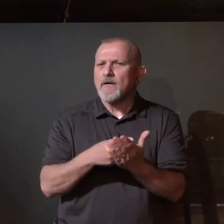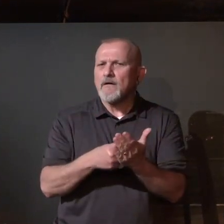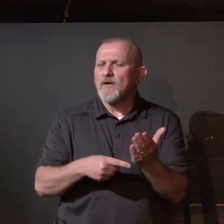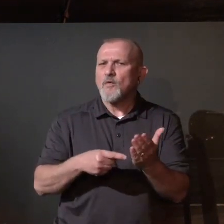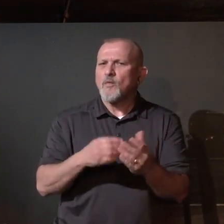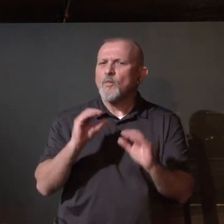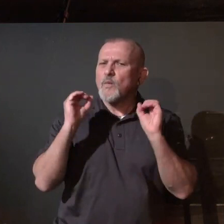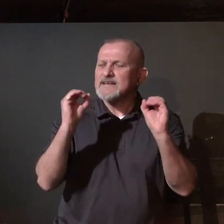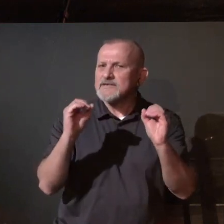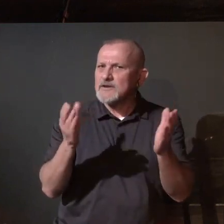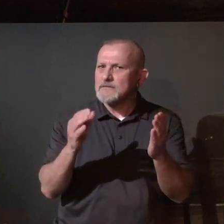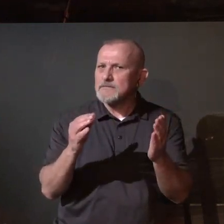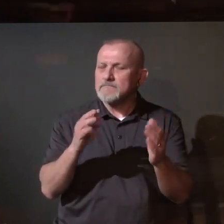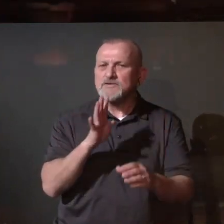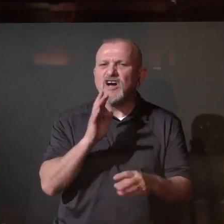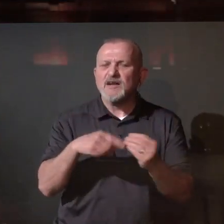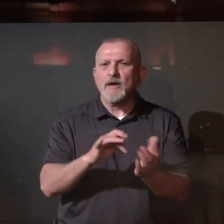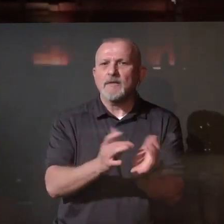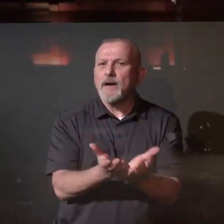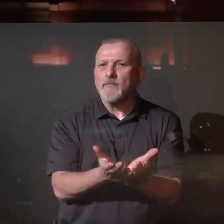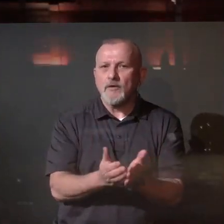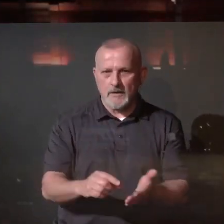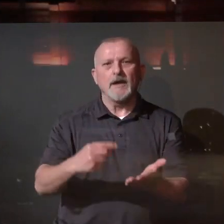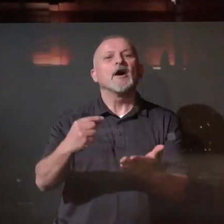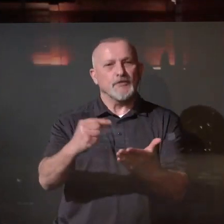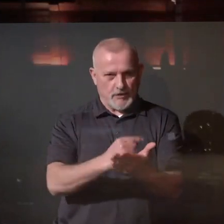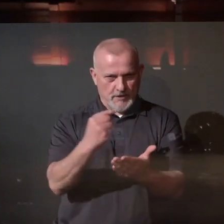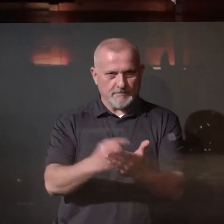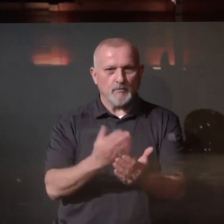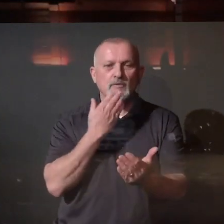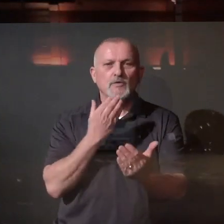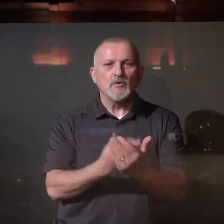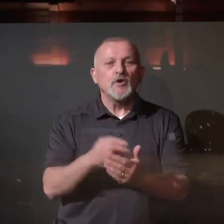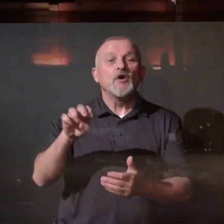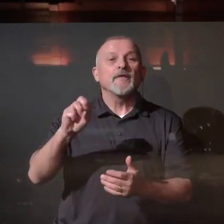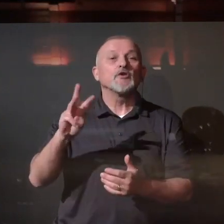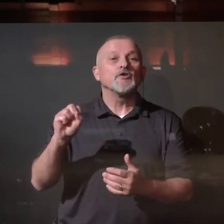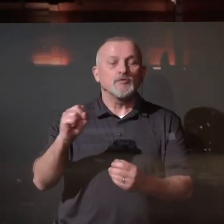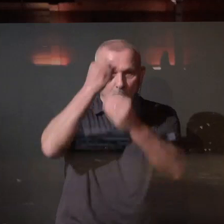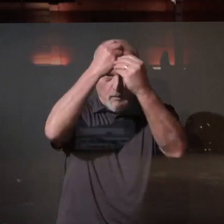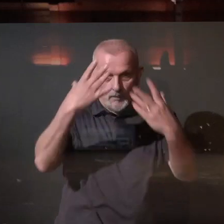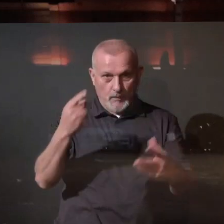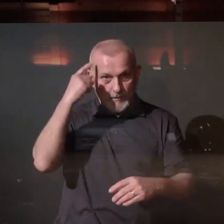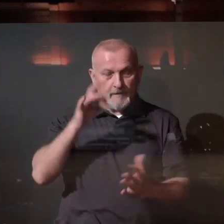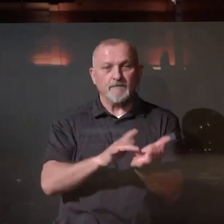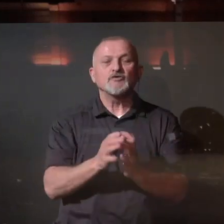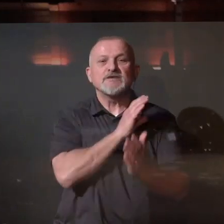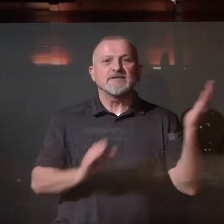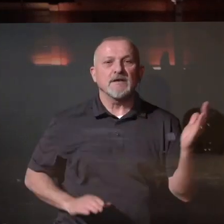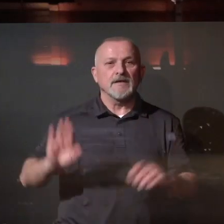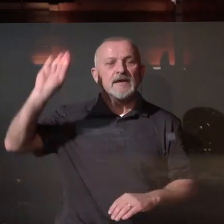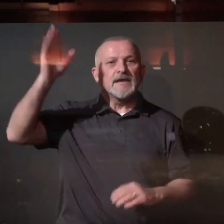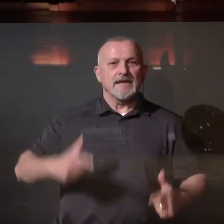teachings, biblically speaking? The teachings is the gospel. It's the good news of Jesus Christ. It is his life and the